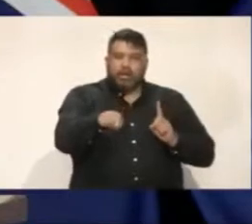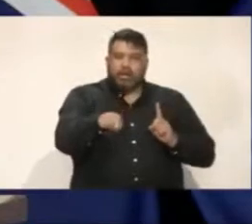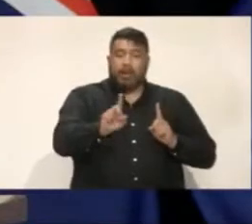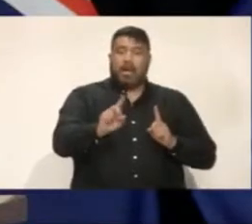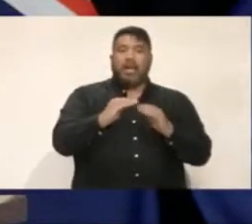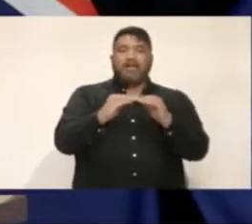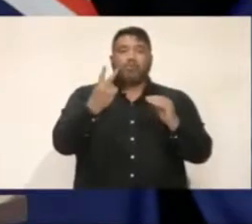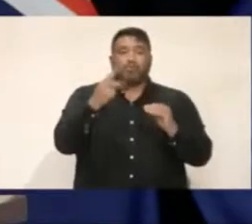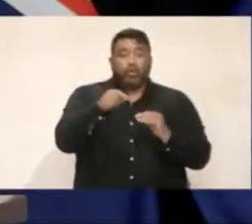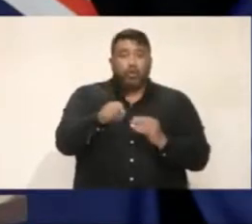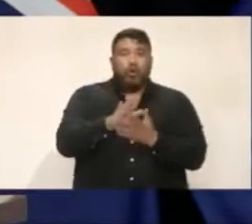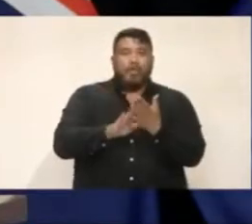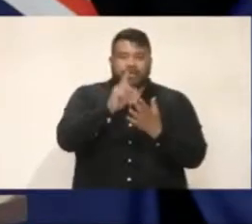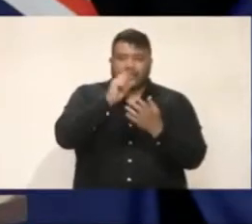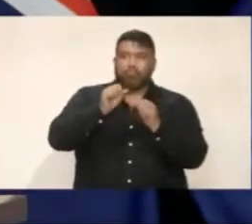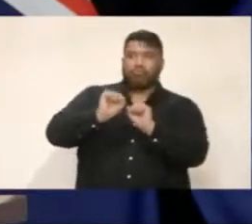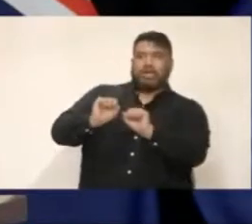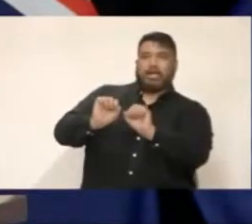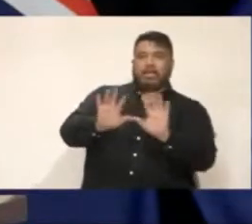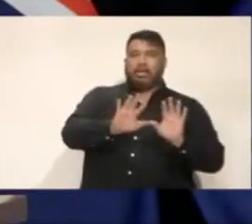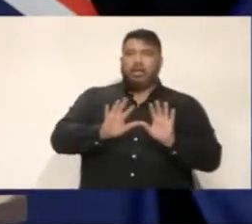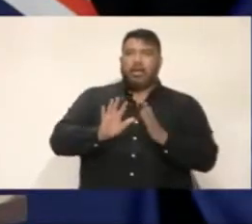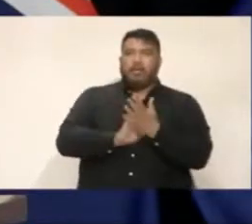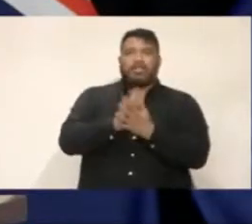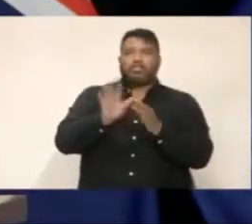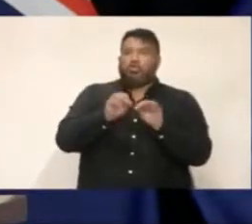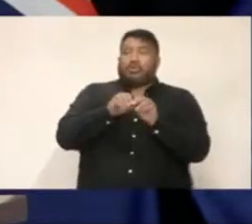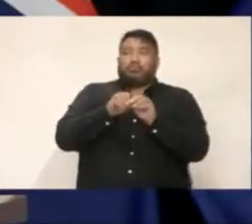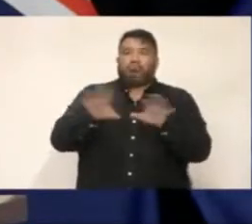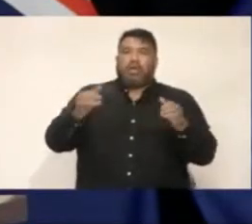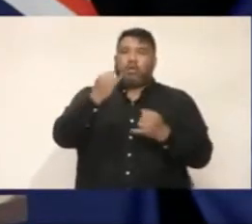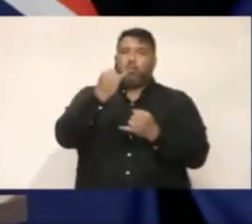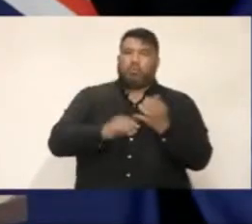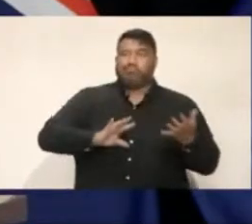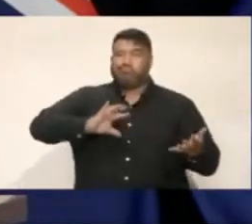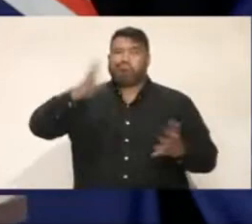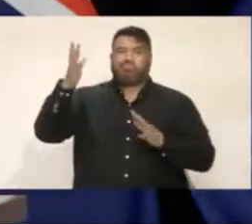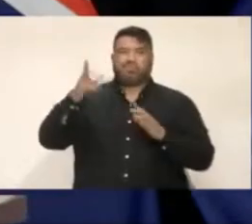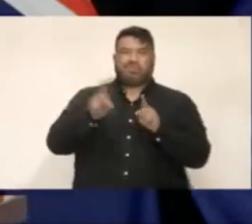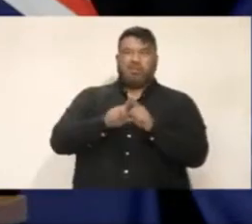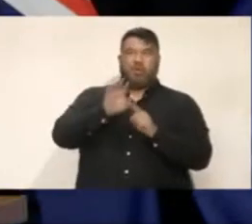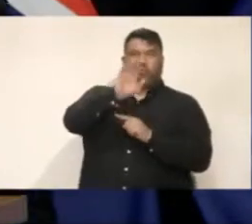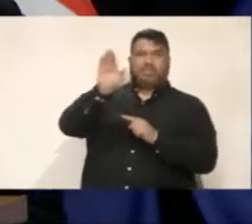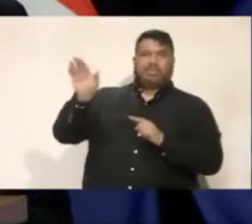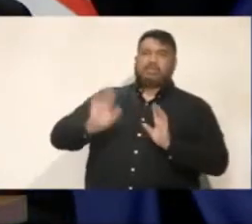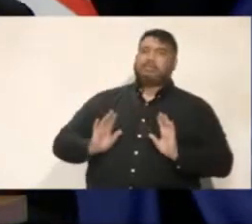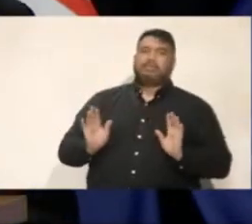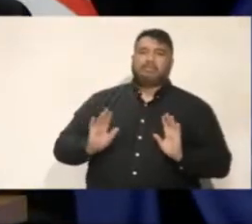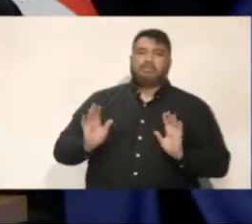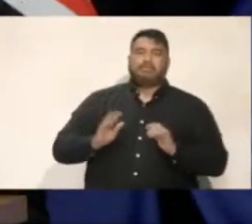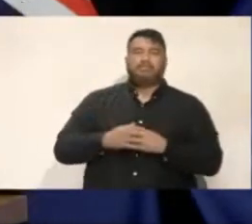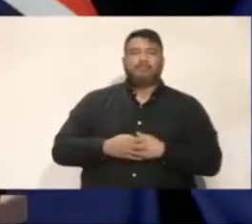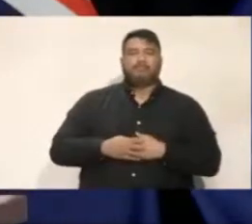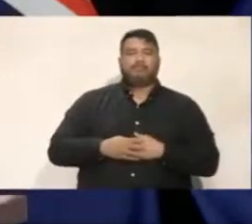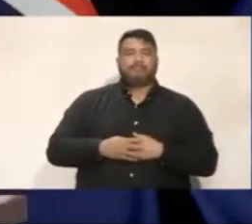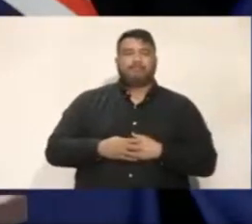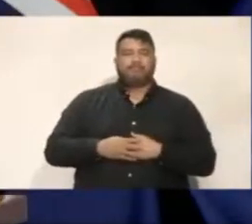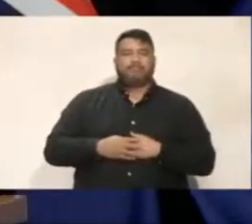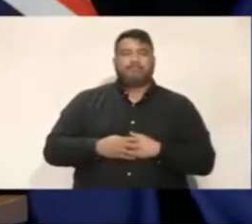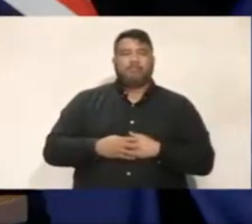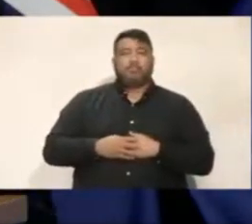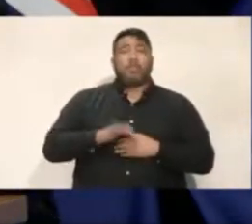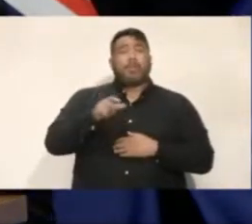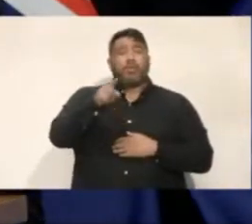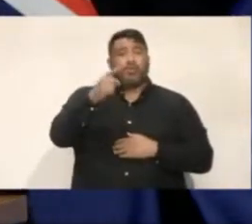instance, any likelihood of the super spreader events which have caused such difficulty overseas. Some will